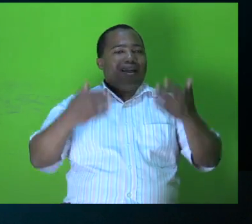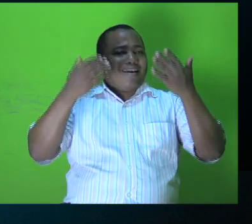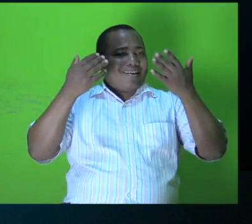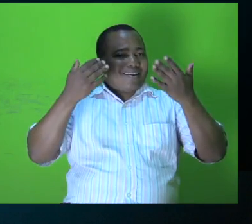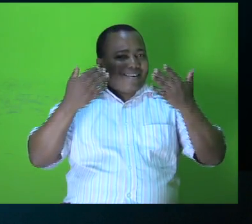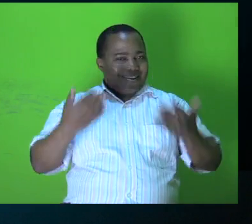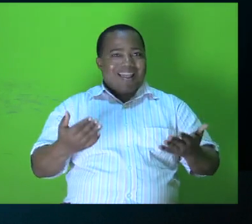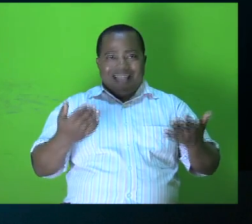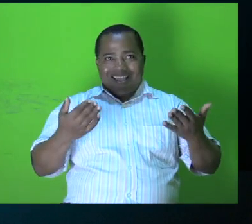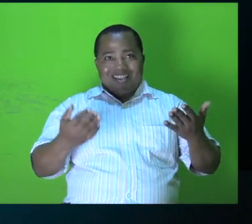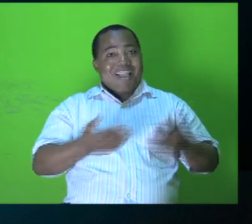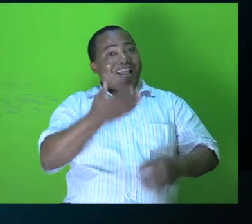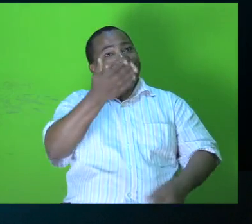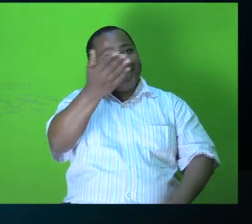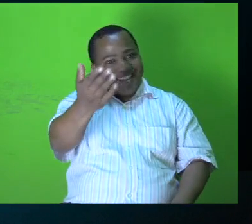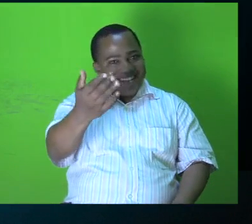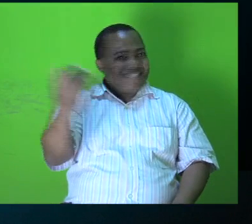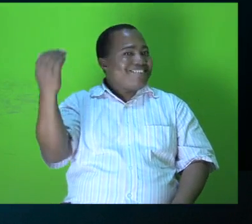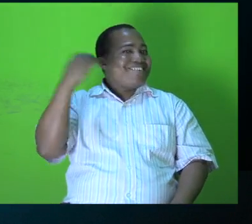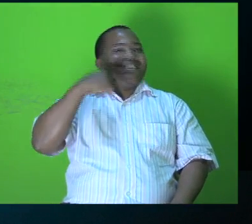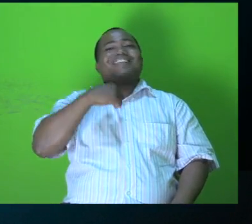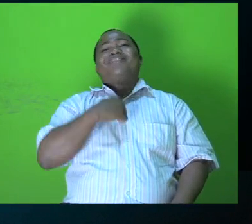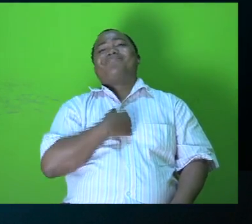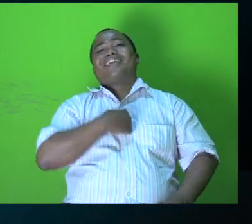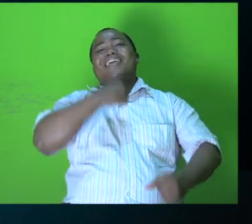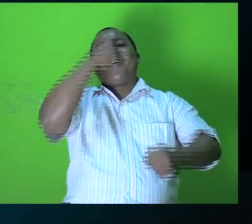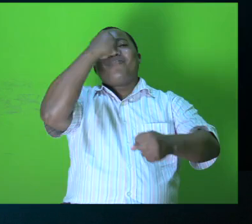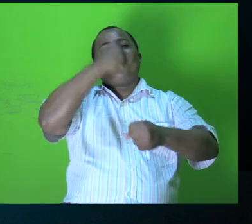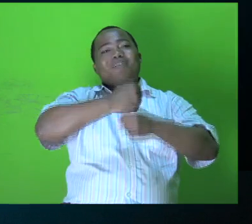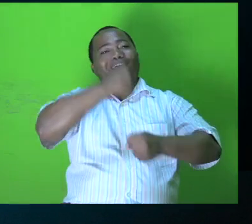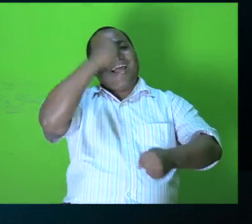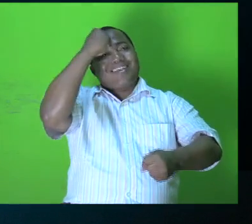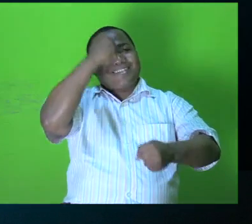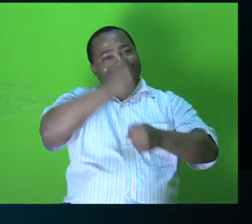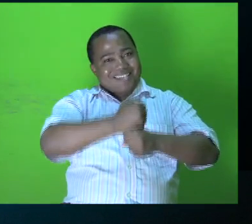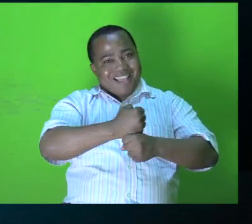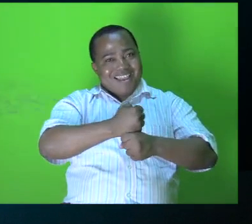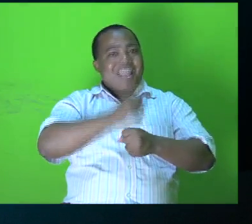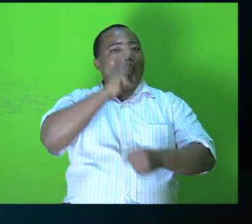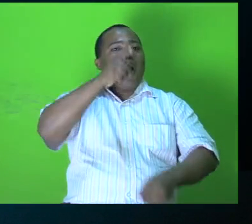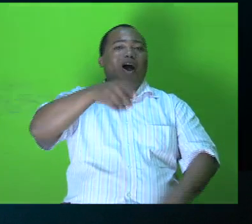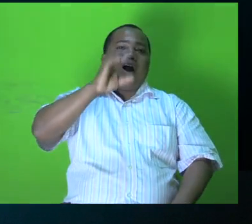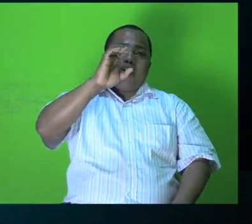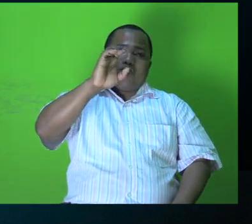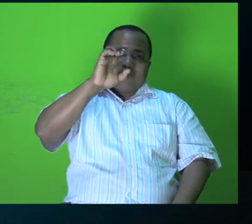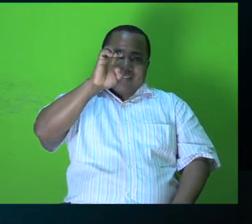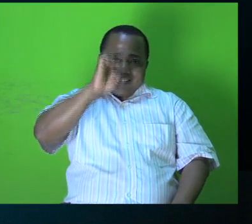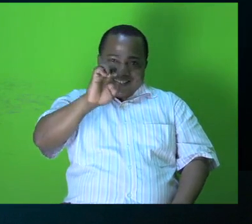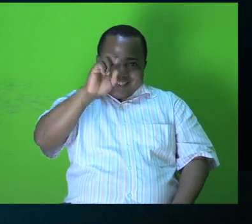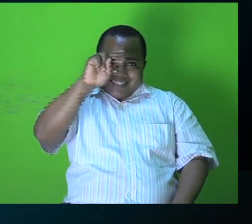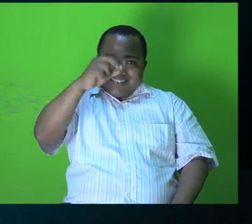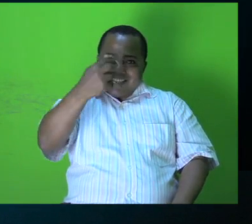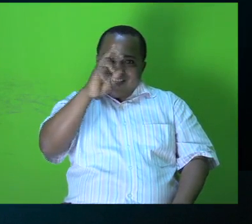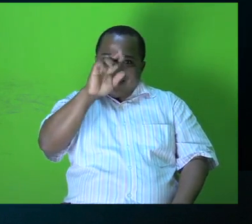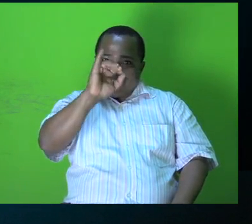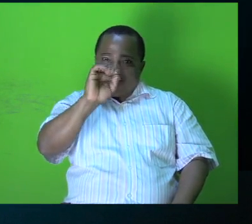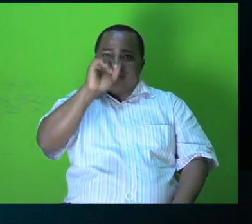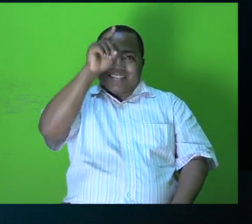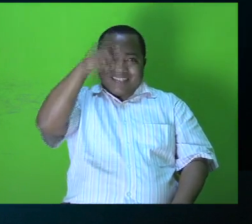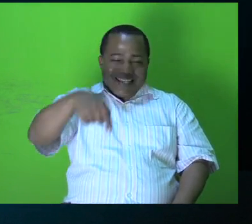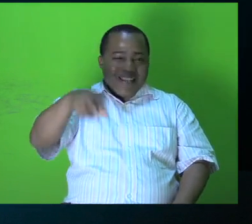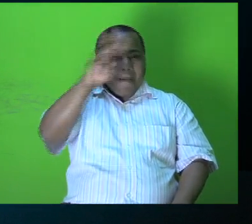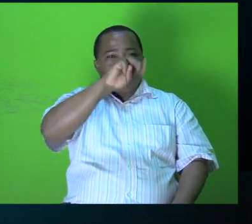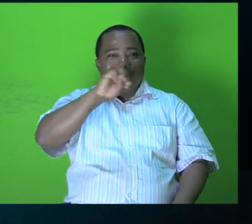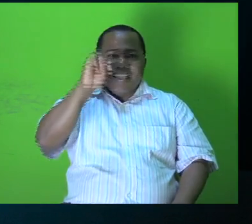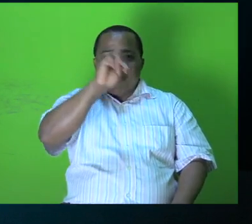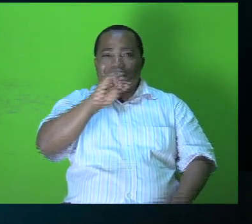Now, can you tell me the function of centrioles in meiosis? Who can